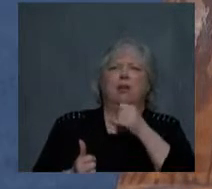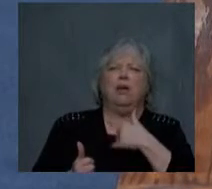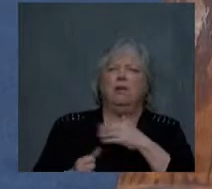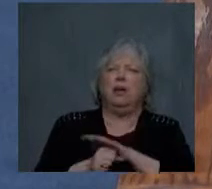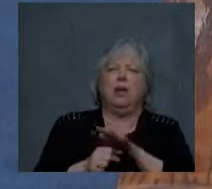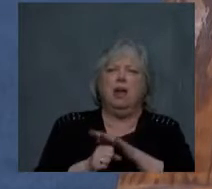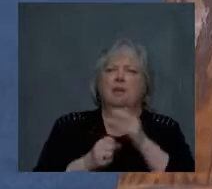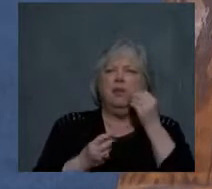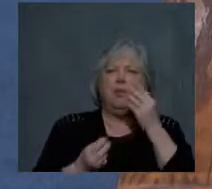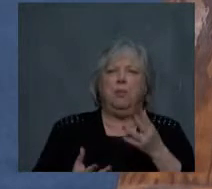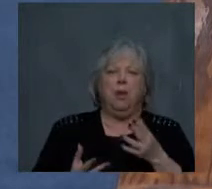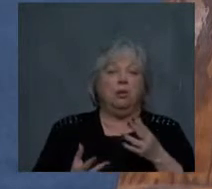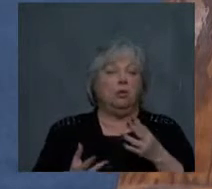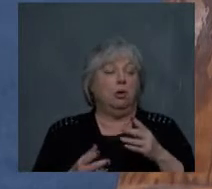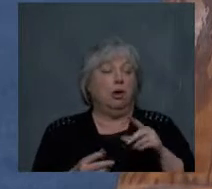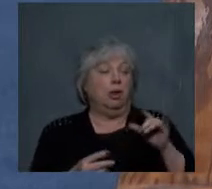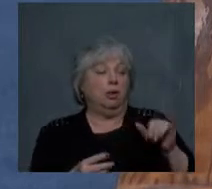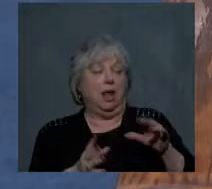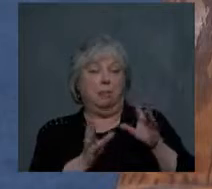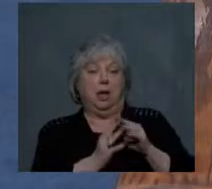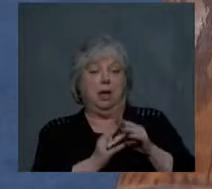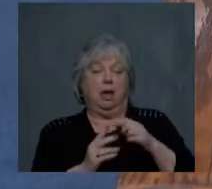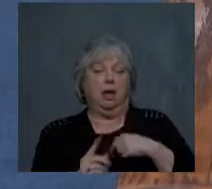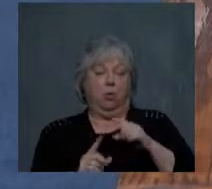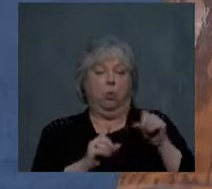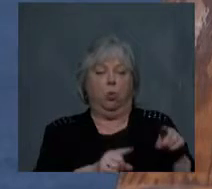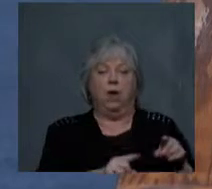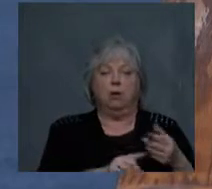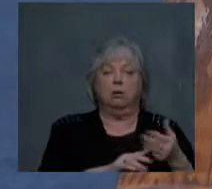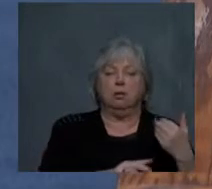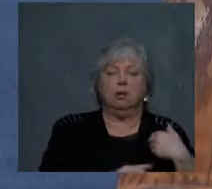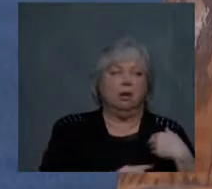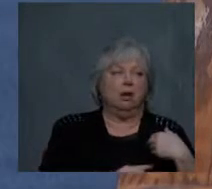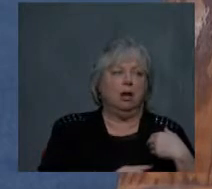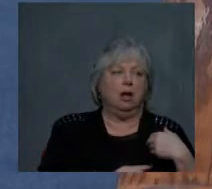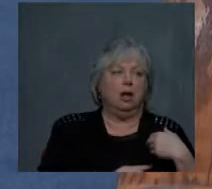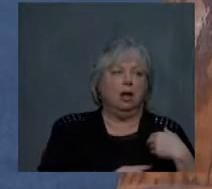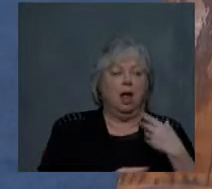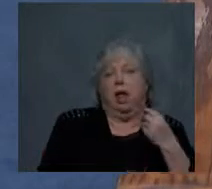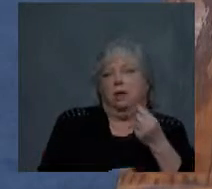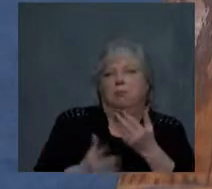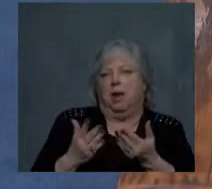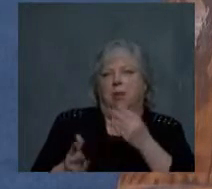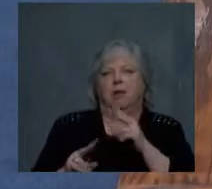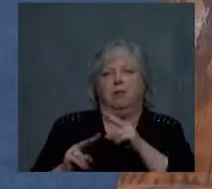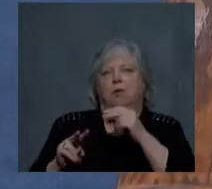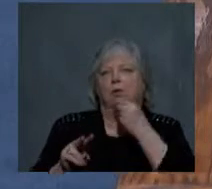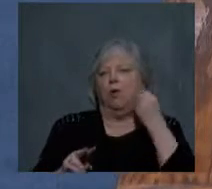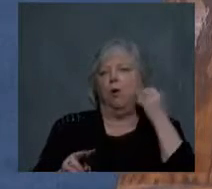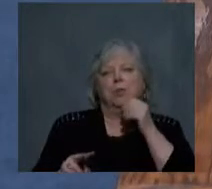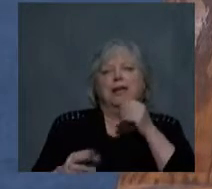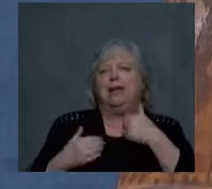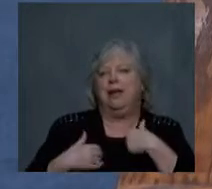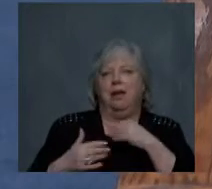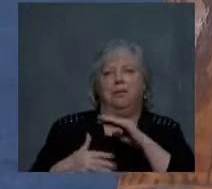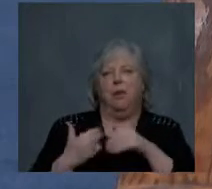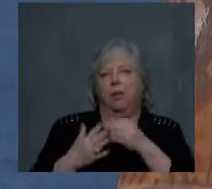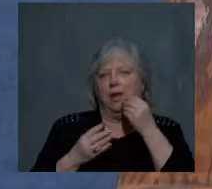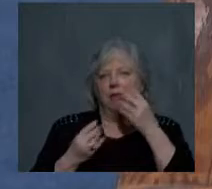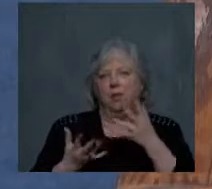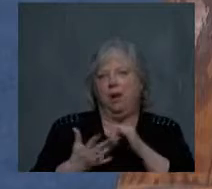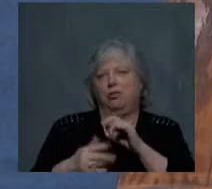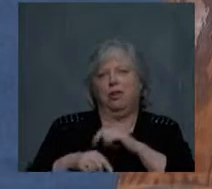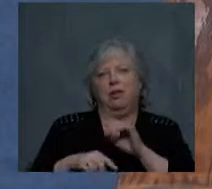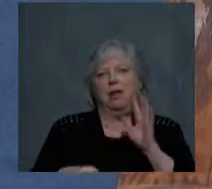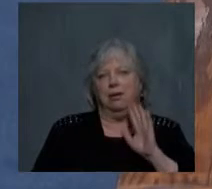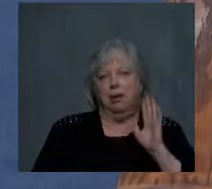information. When I attended that meeting, and maybe the funeral home didn't have all of the information available at that time, but